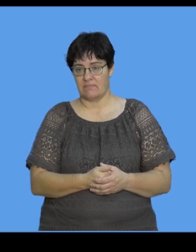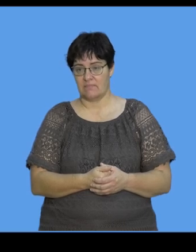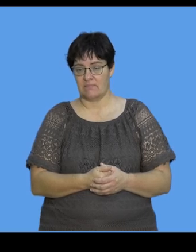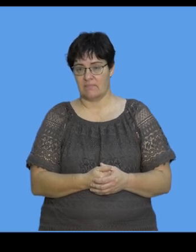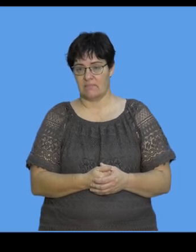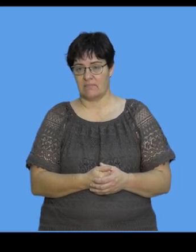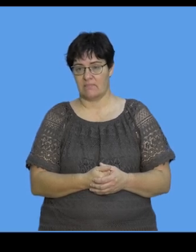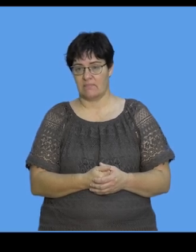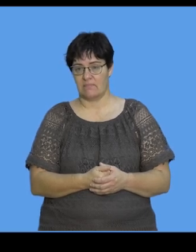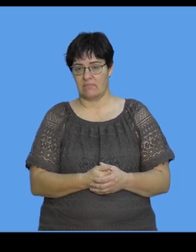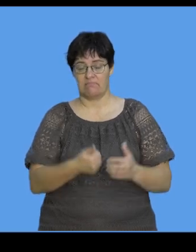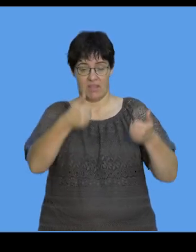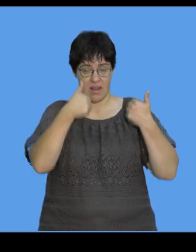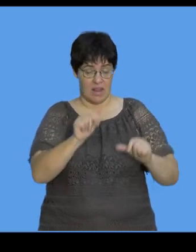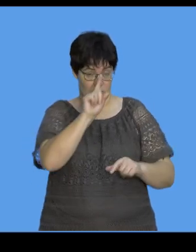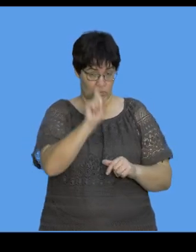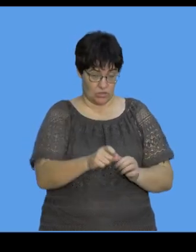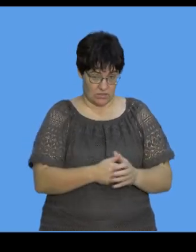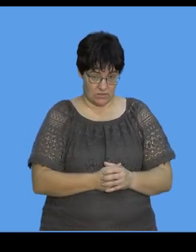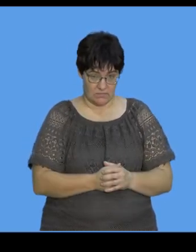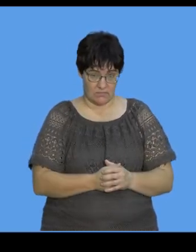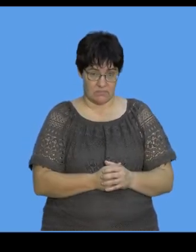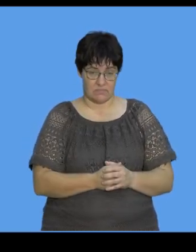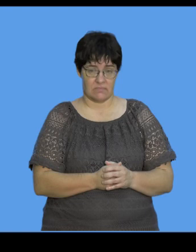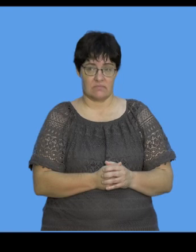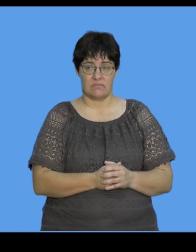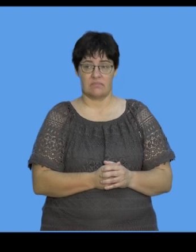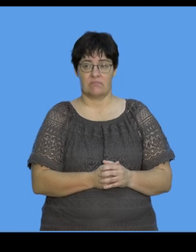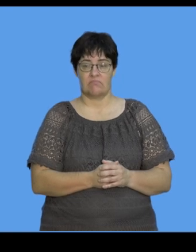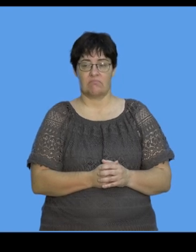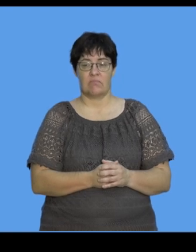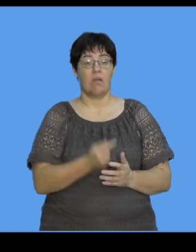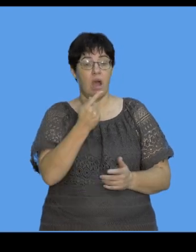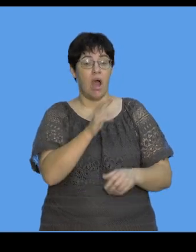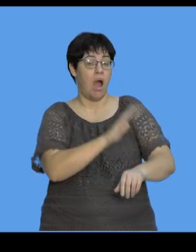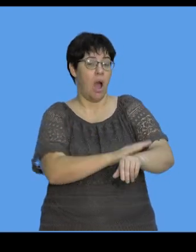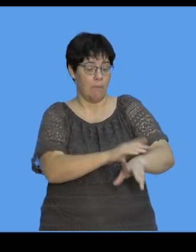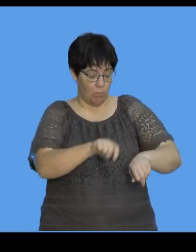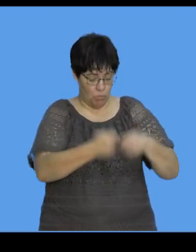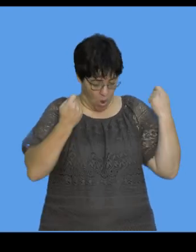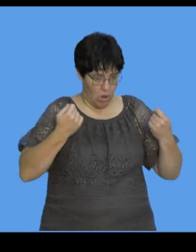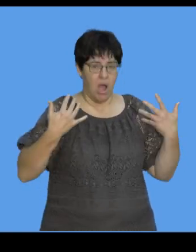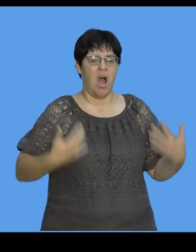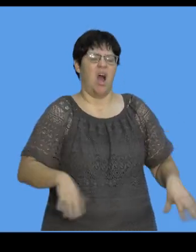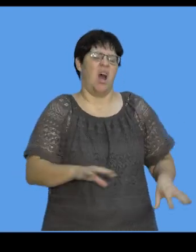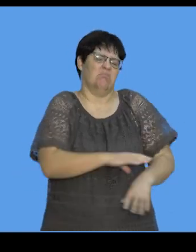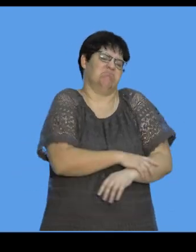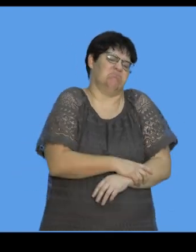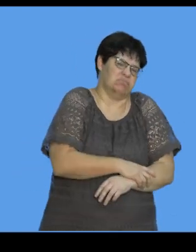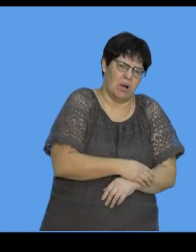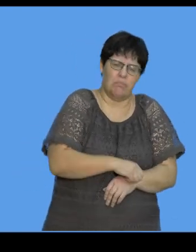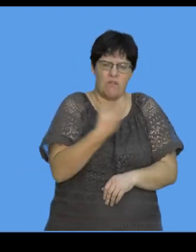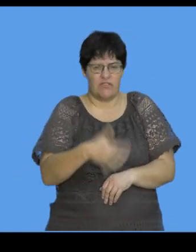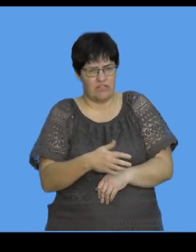Okay, guys, next question. All right. You have just broken your arm, and you want to help